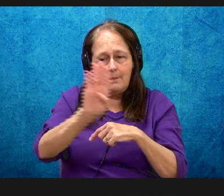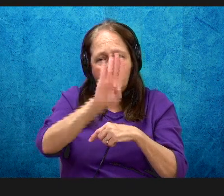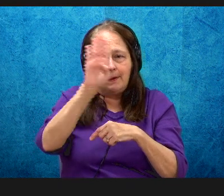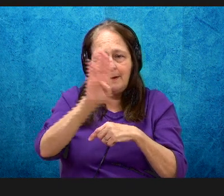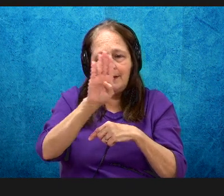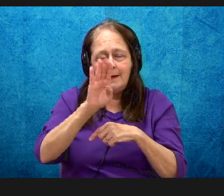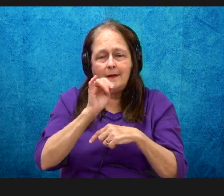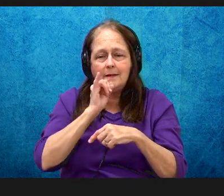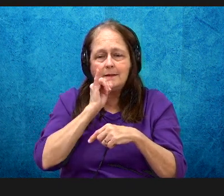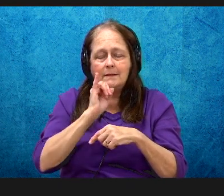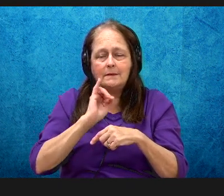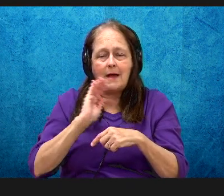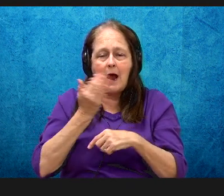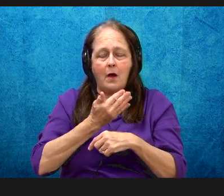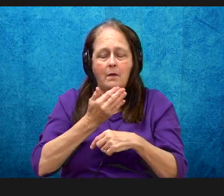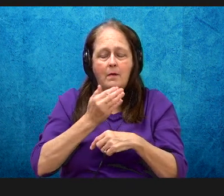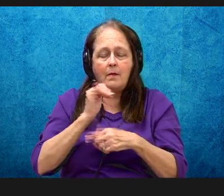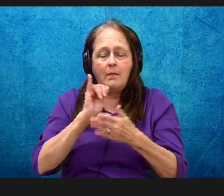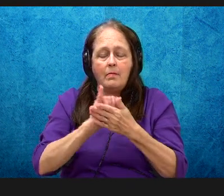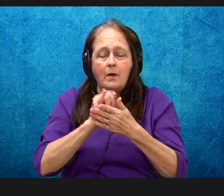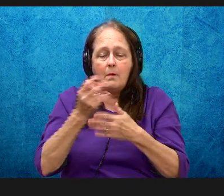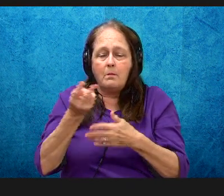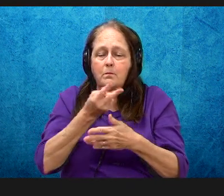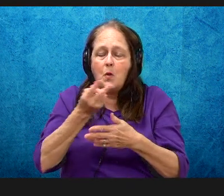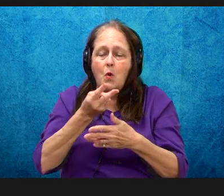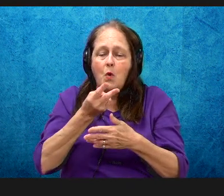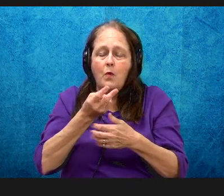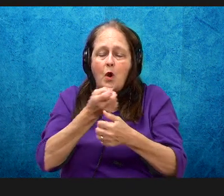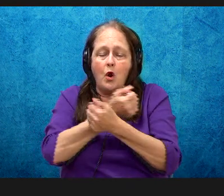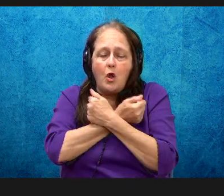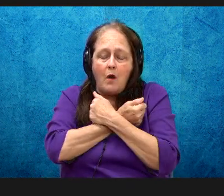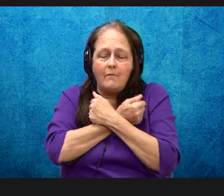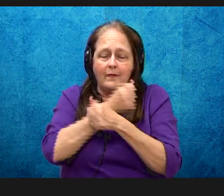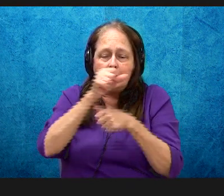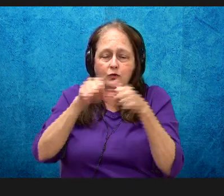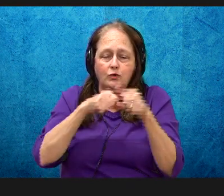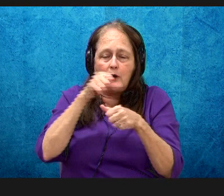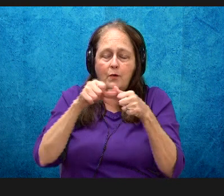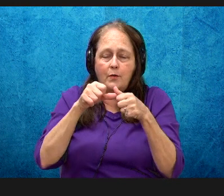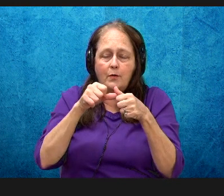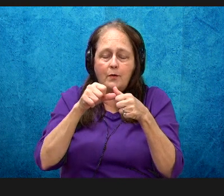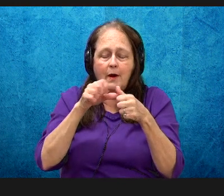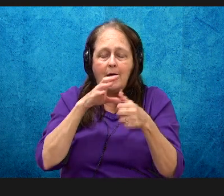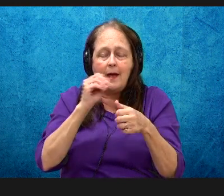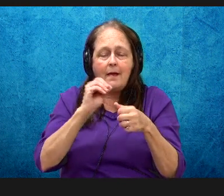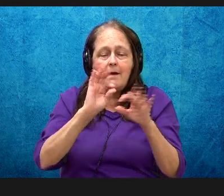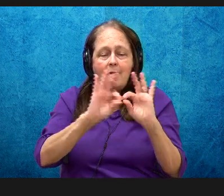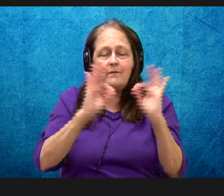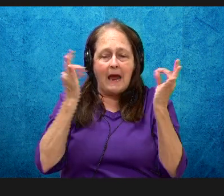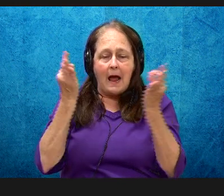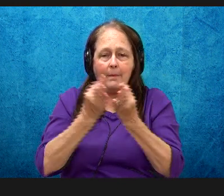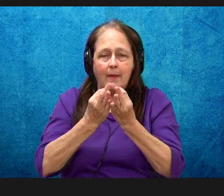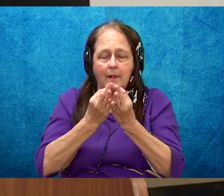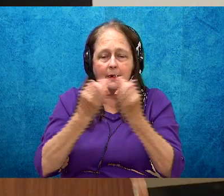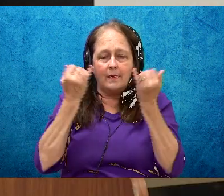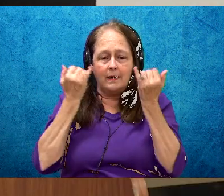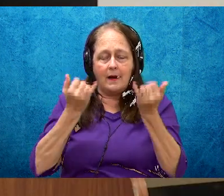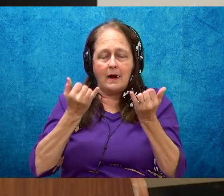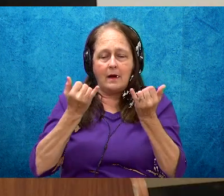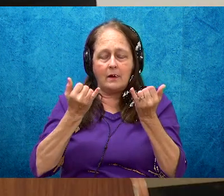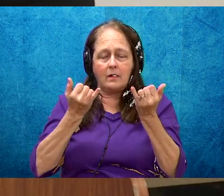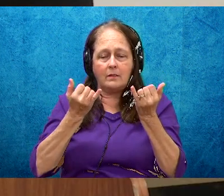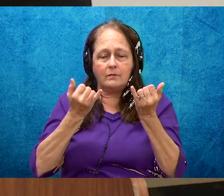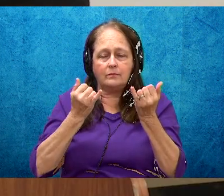our answer. The couple loves each other and their family. You did an awesome job. Now, let's put that